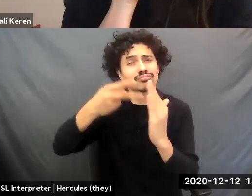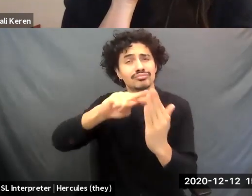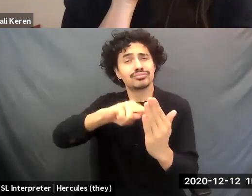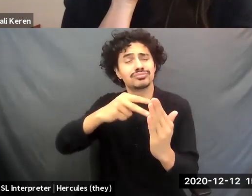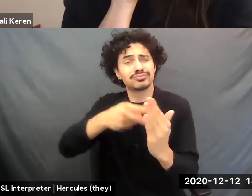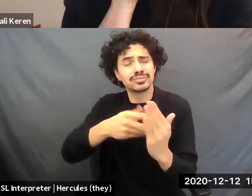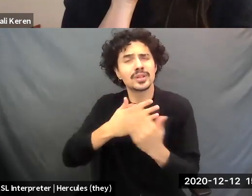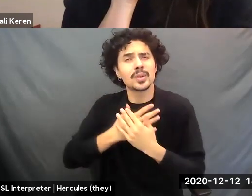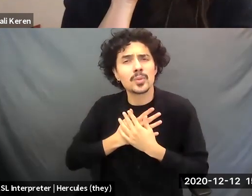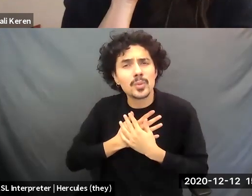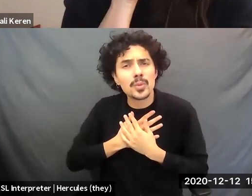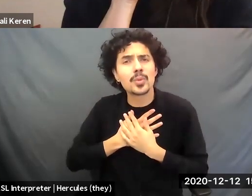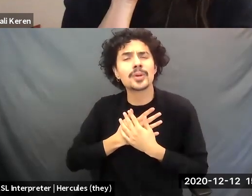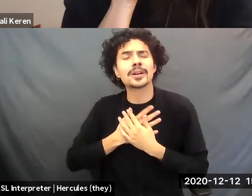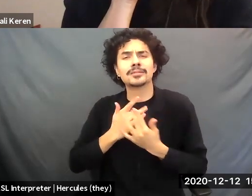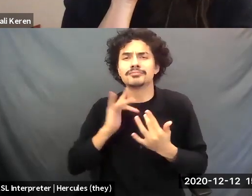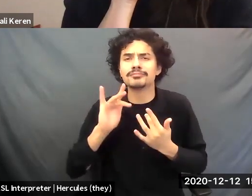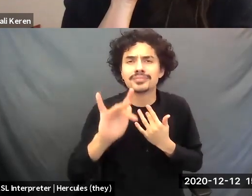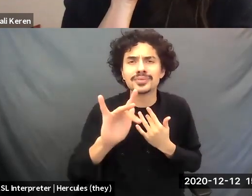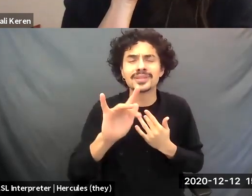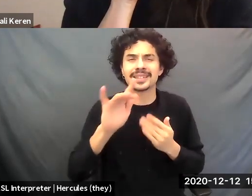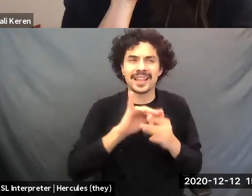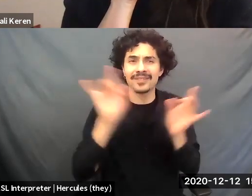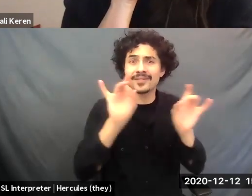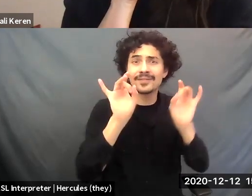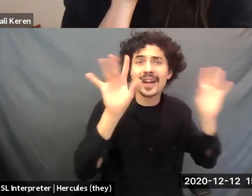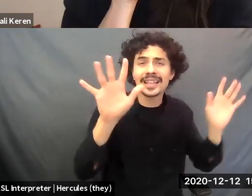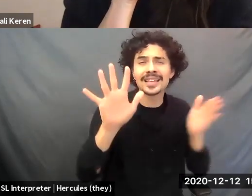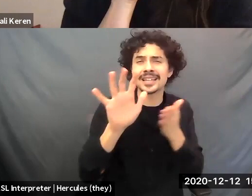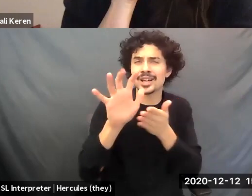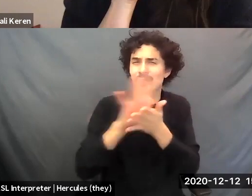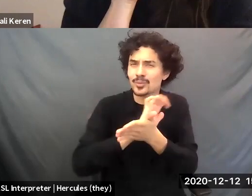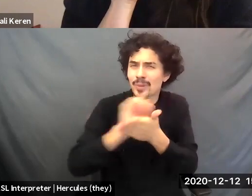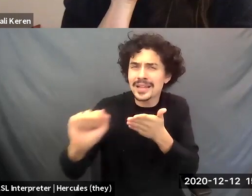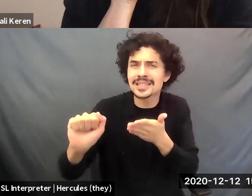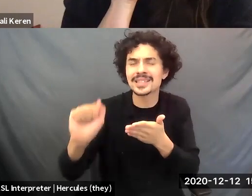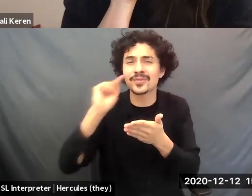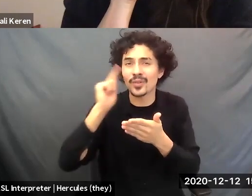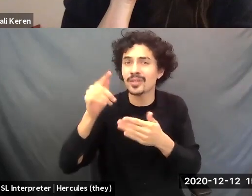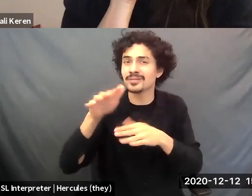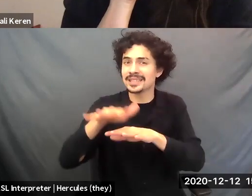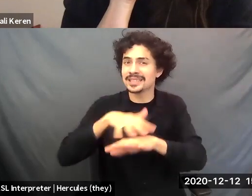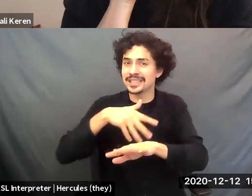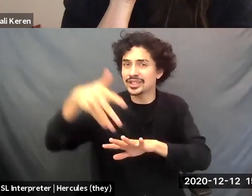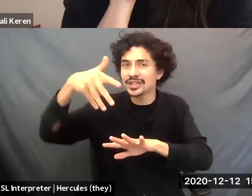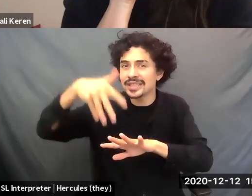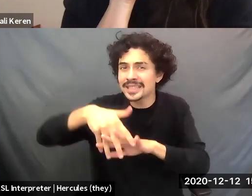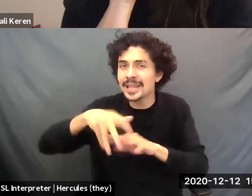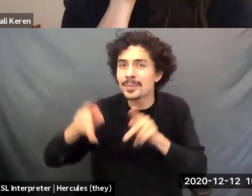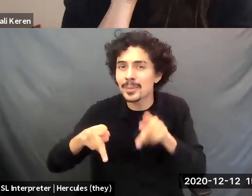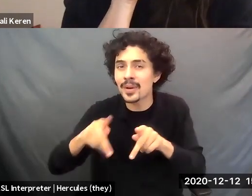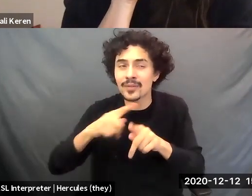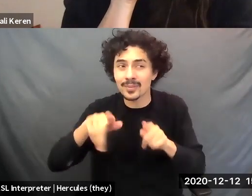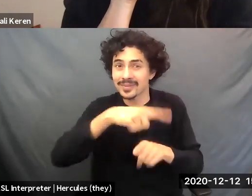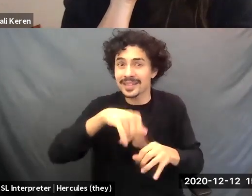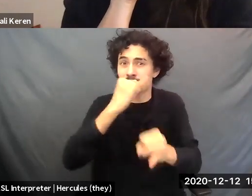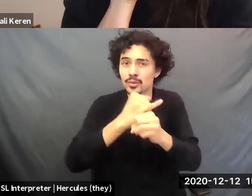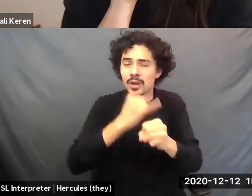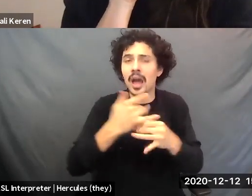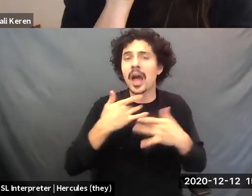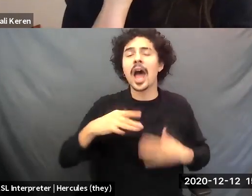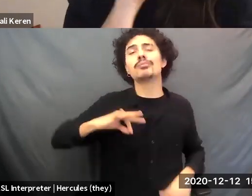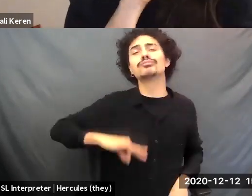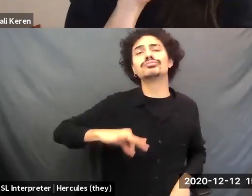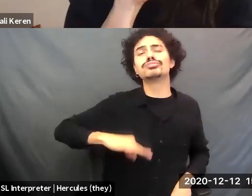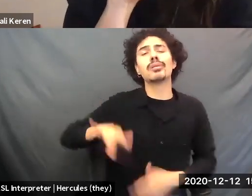colonial violence and erasure against Indigenous populations that institutions have really benefited from, um,